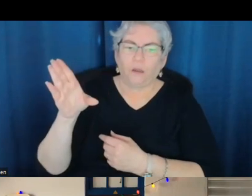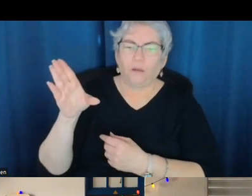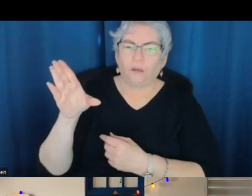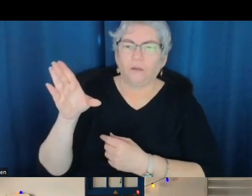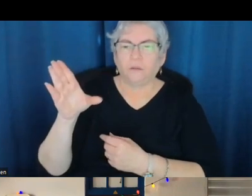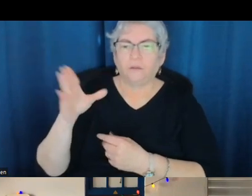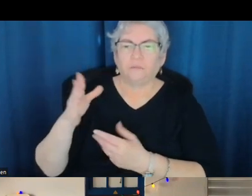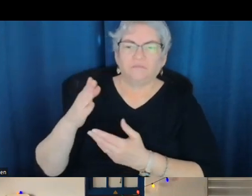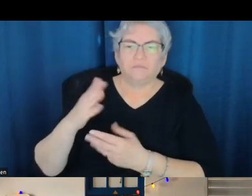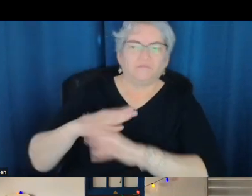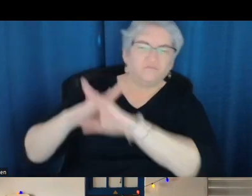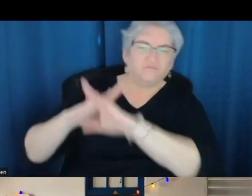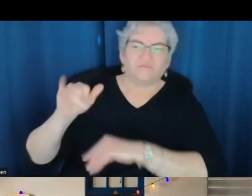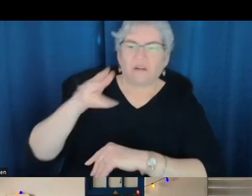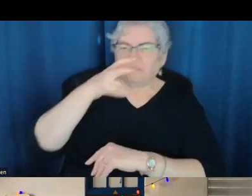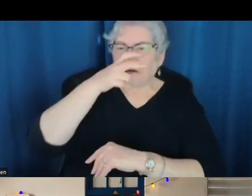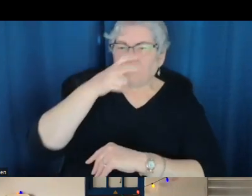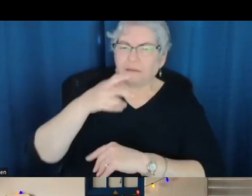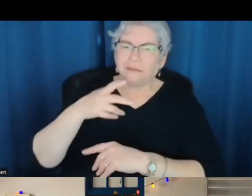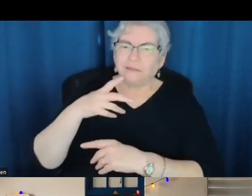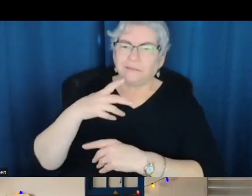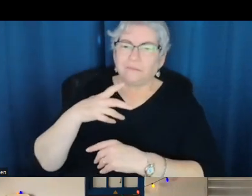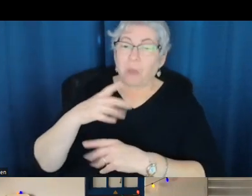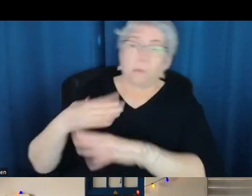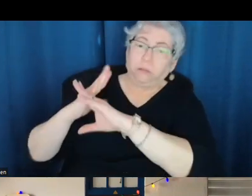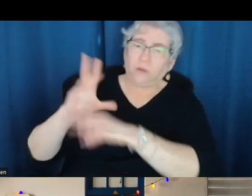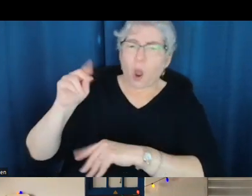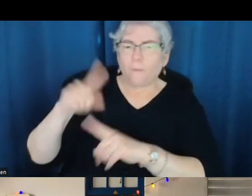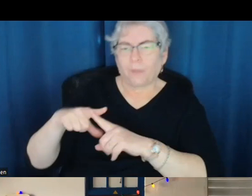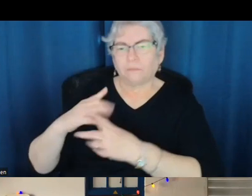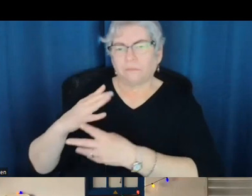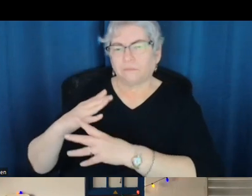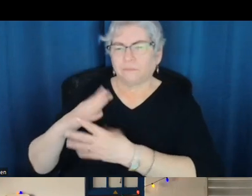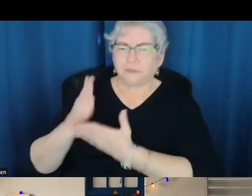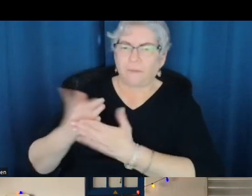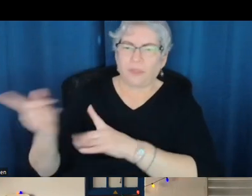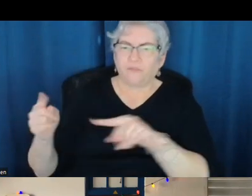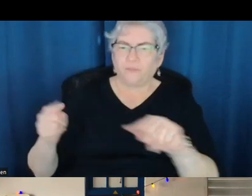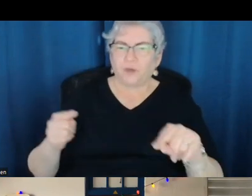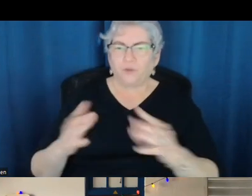will deter the pests, the biting pests.